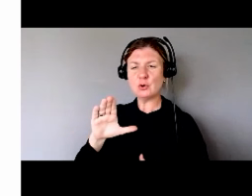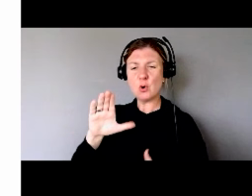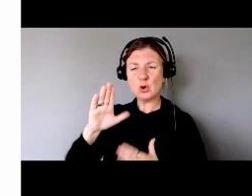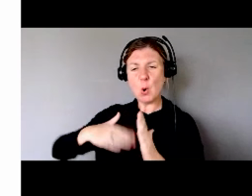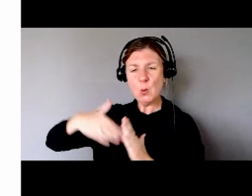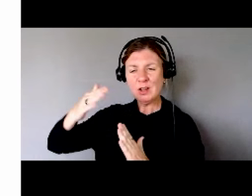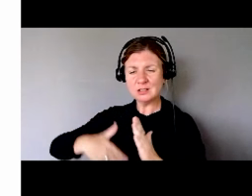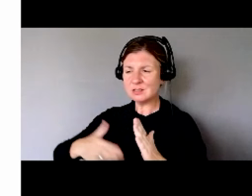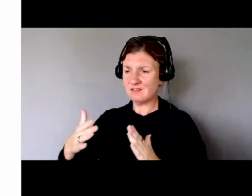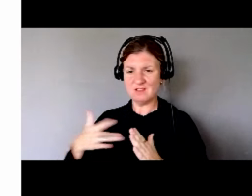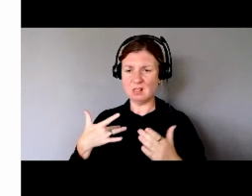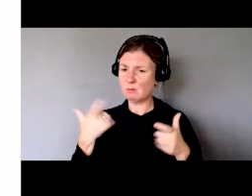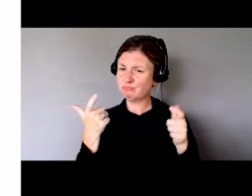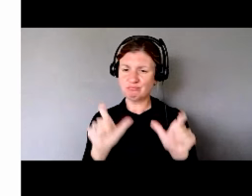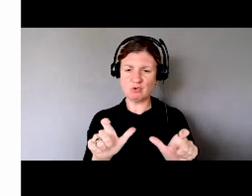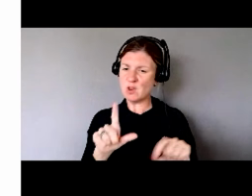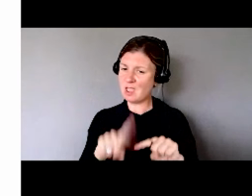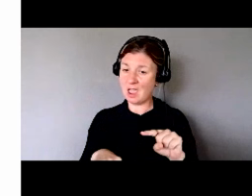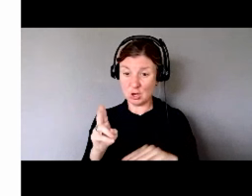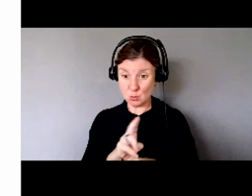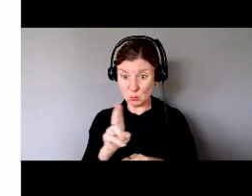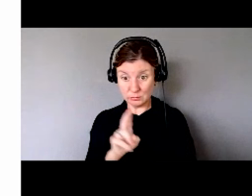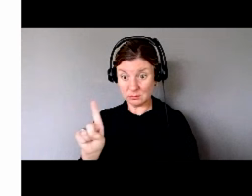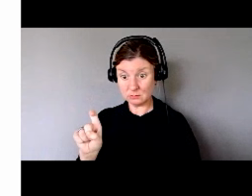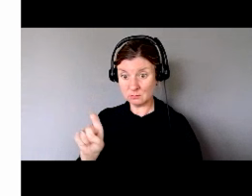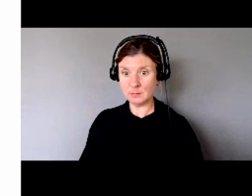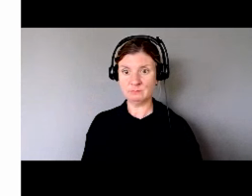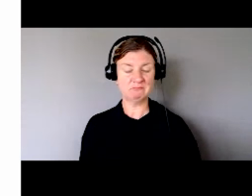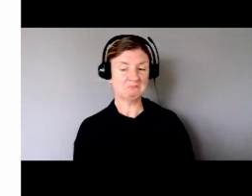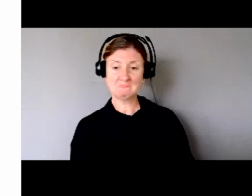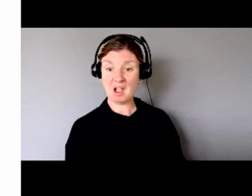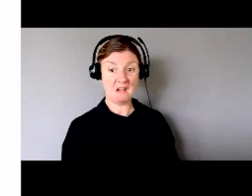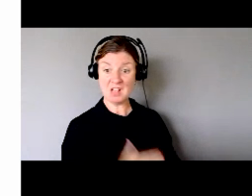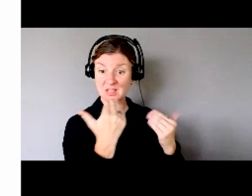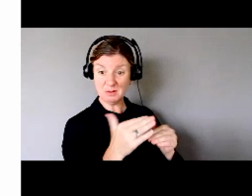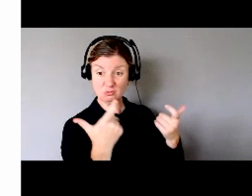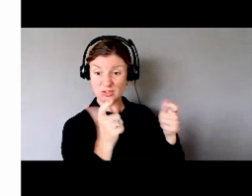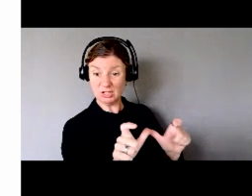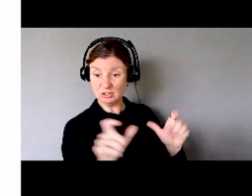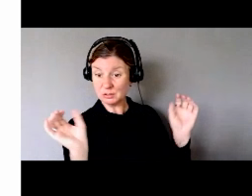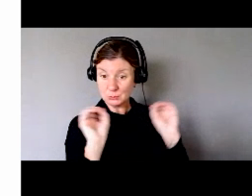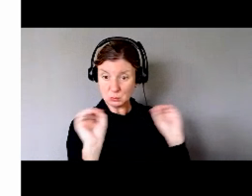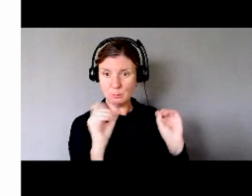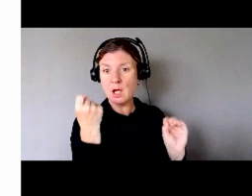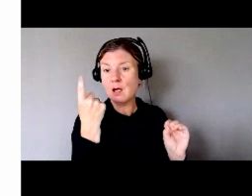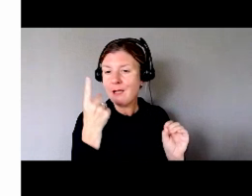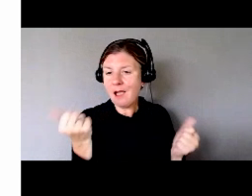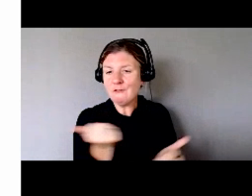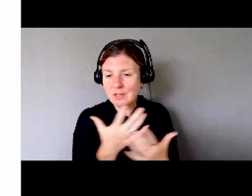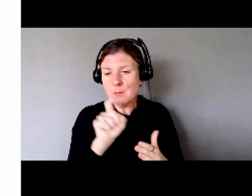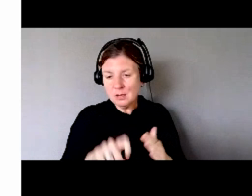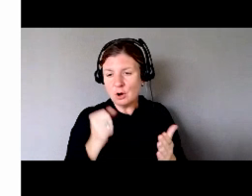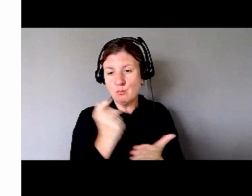public assets? There are no restrictions, but everything must be approved by an engineer and